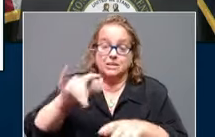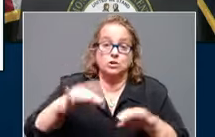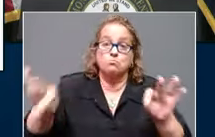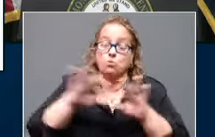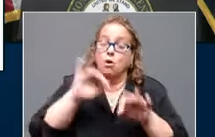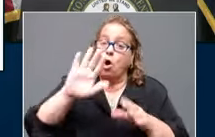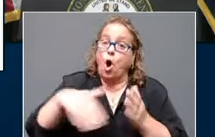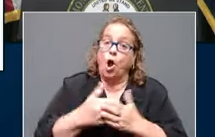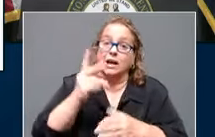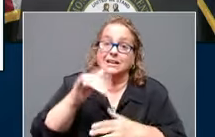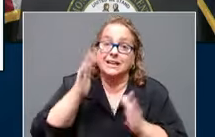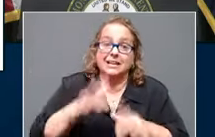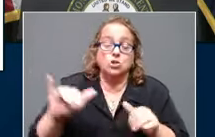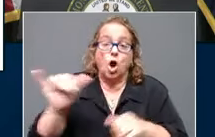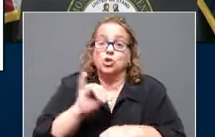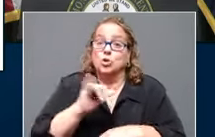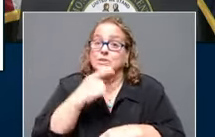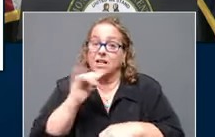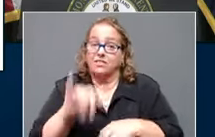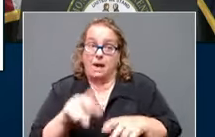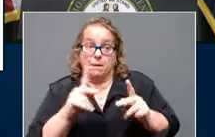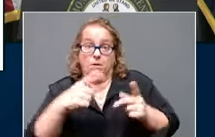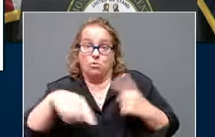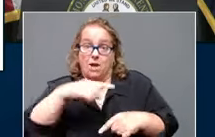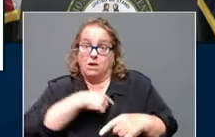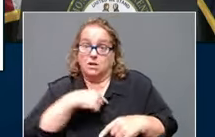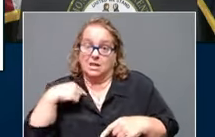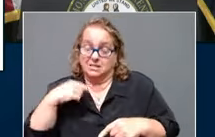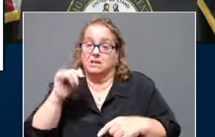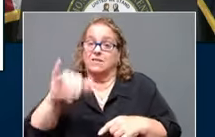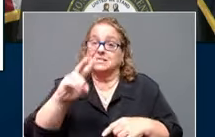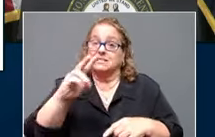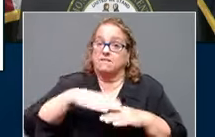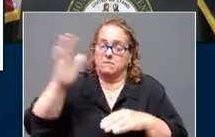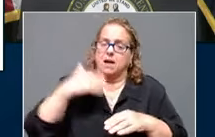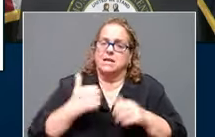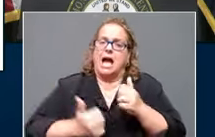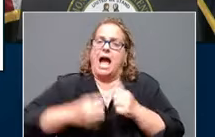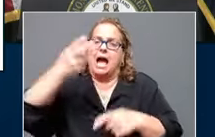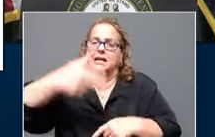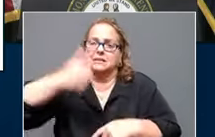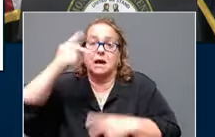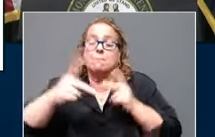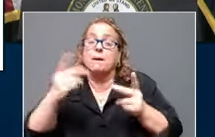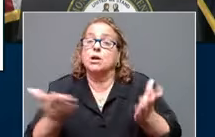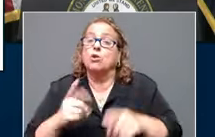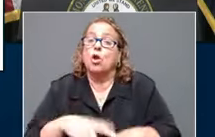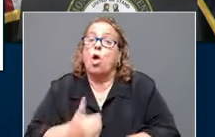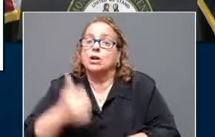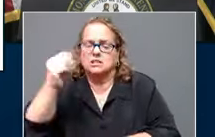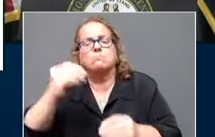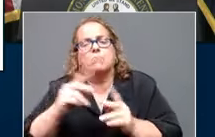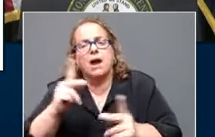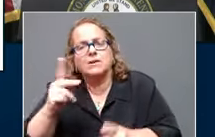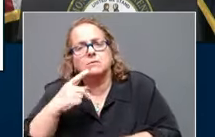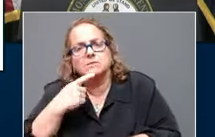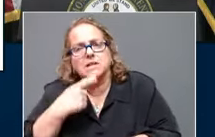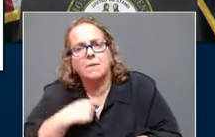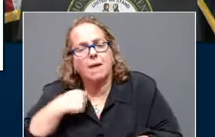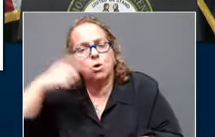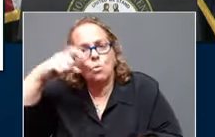68. 40 to 49, up a percent to 54. 30 to 39, up a percent to 49.